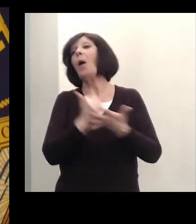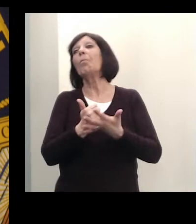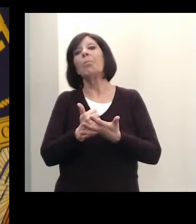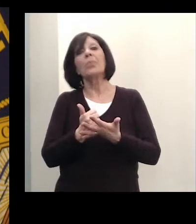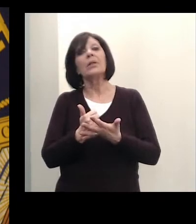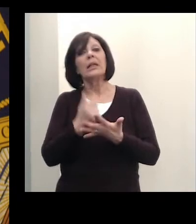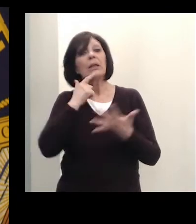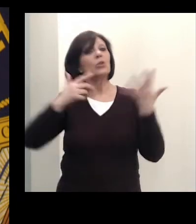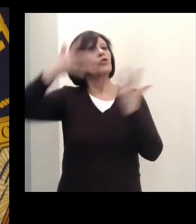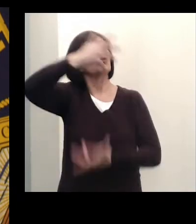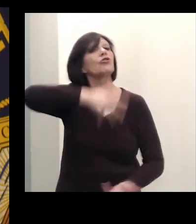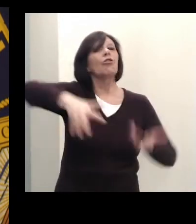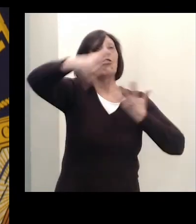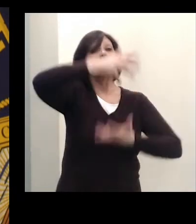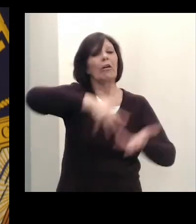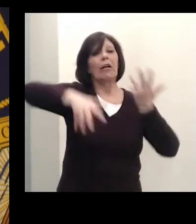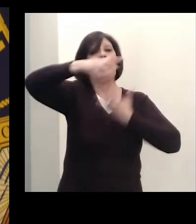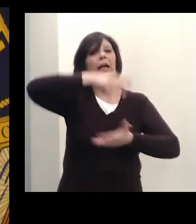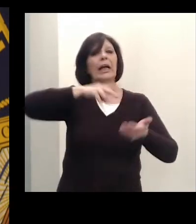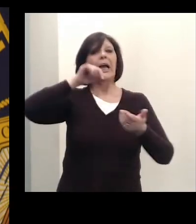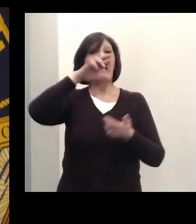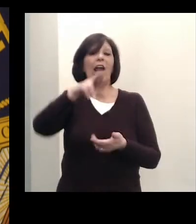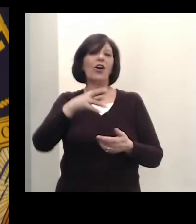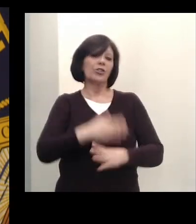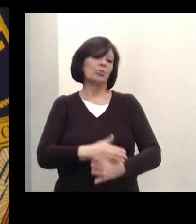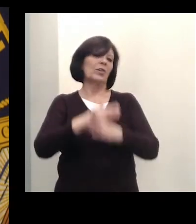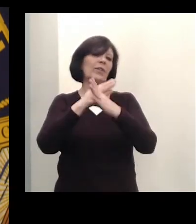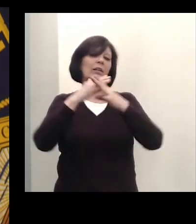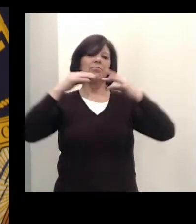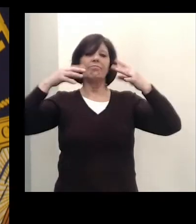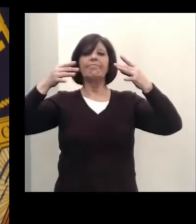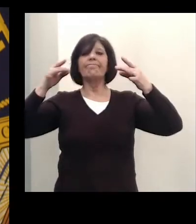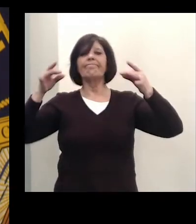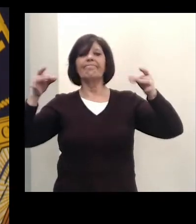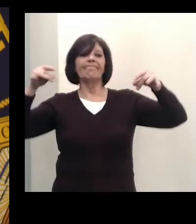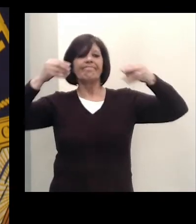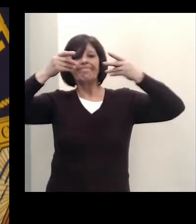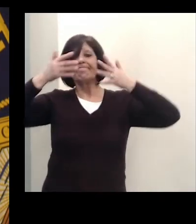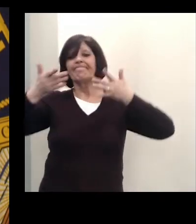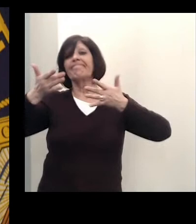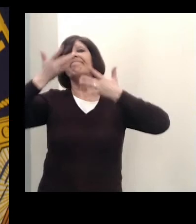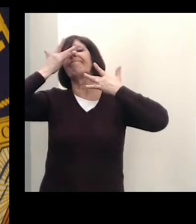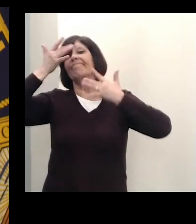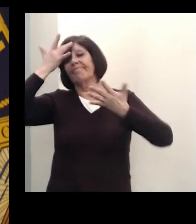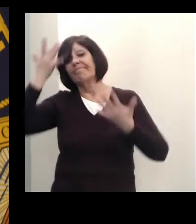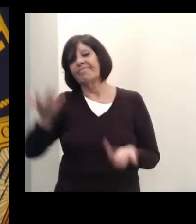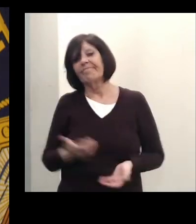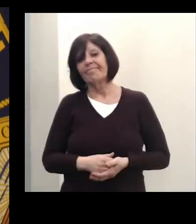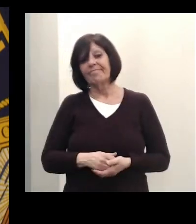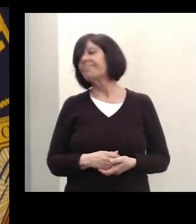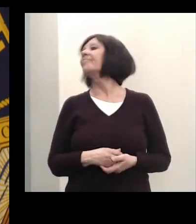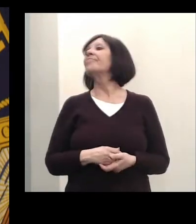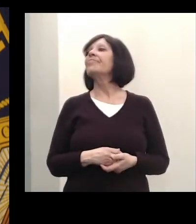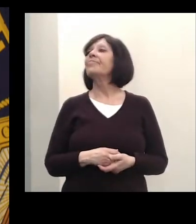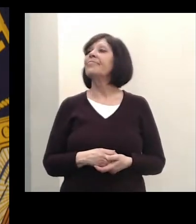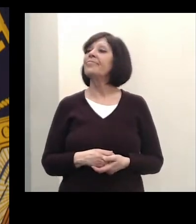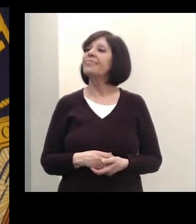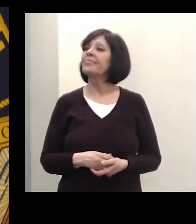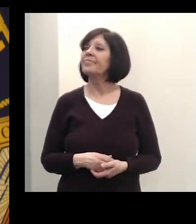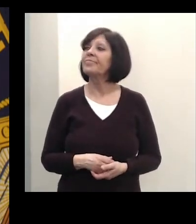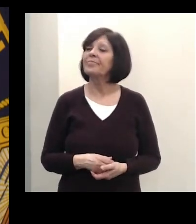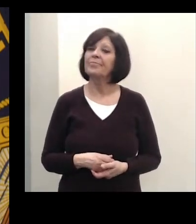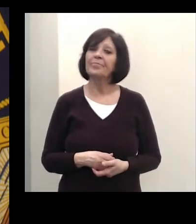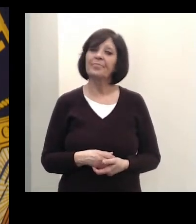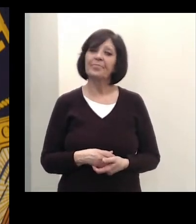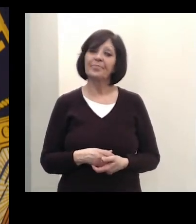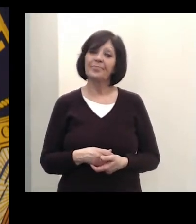circulate airflow that and be very protective against transmitting those infected particles within the